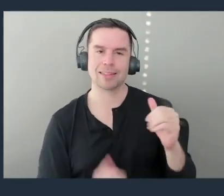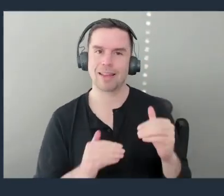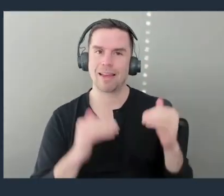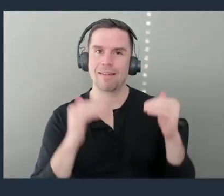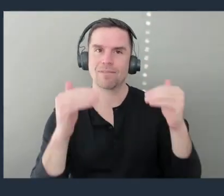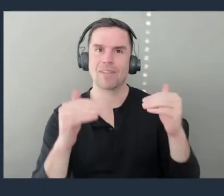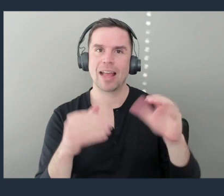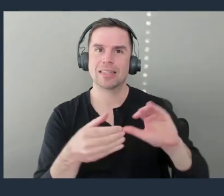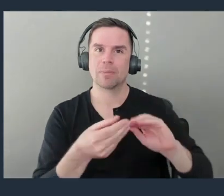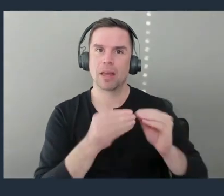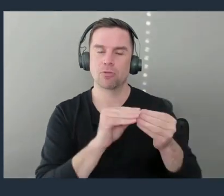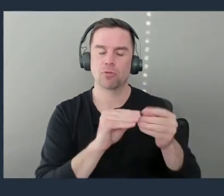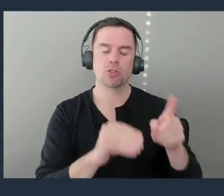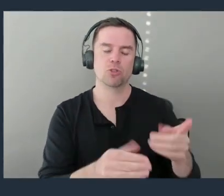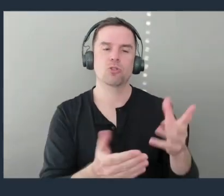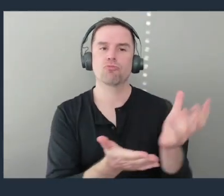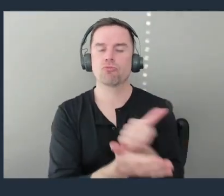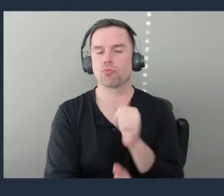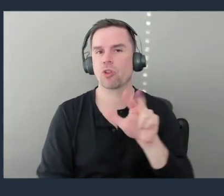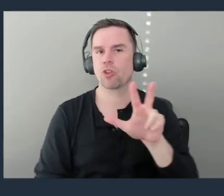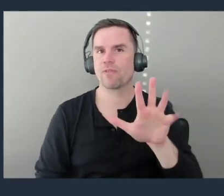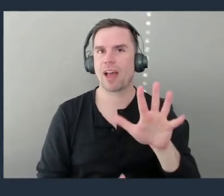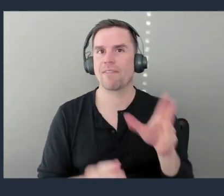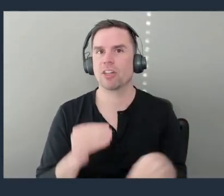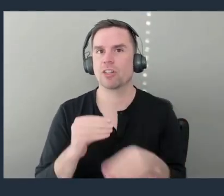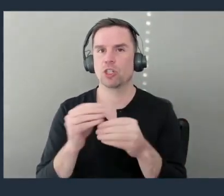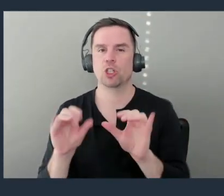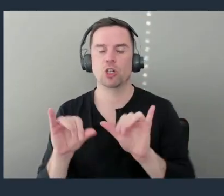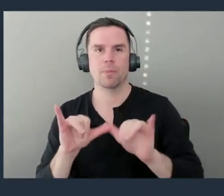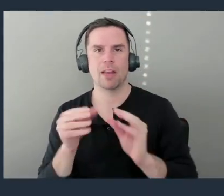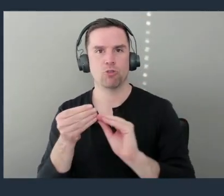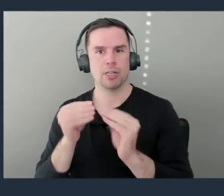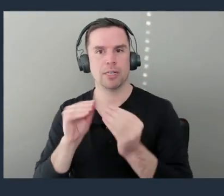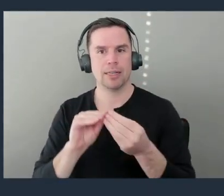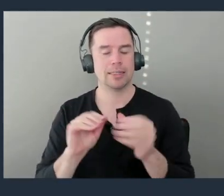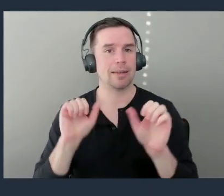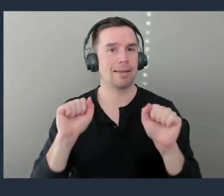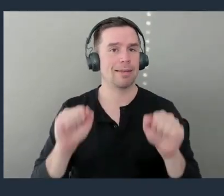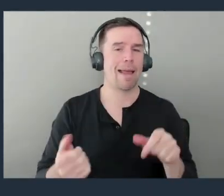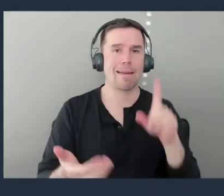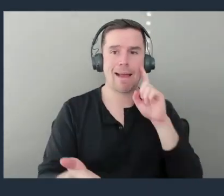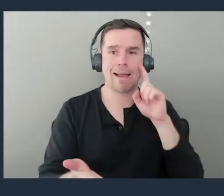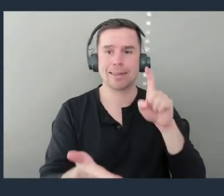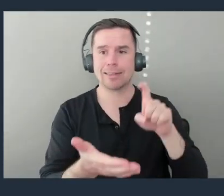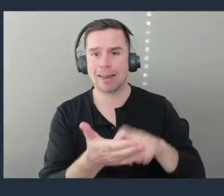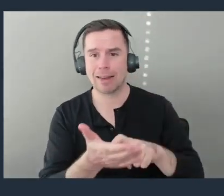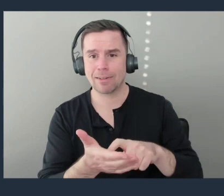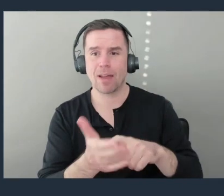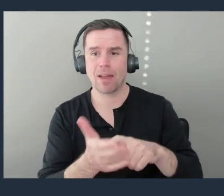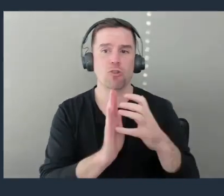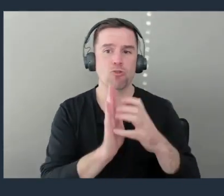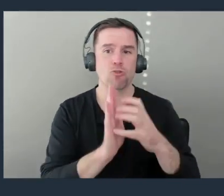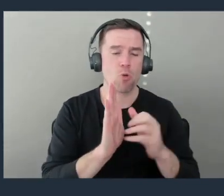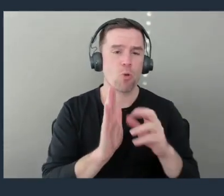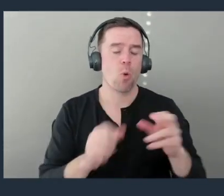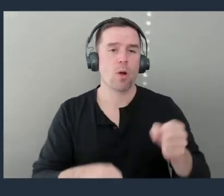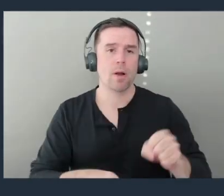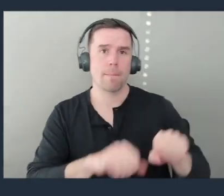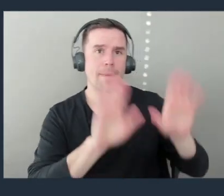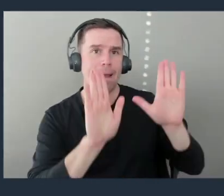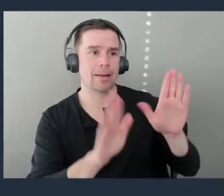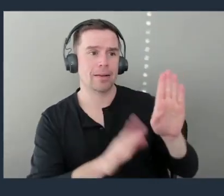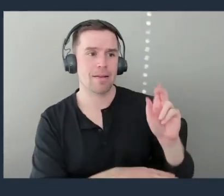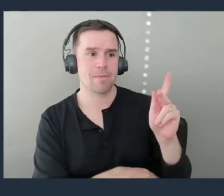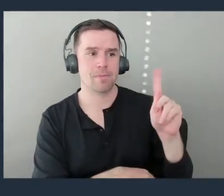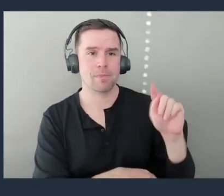gain 35 additional metrics, including metrics which can identify cold or abandoned buckets and others which are related to